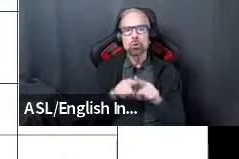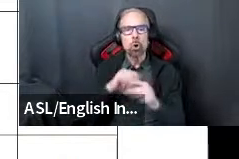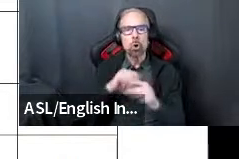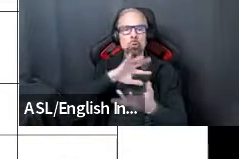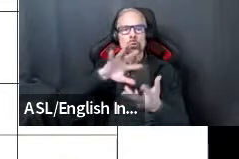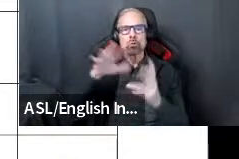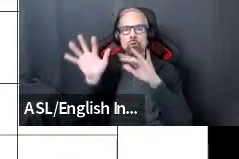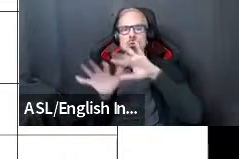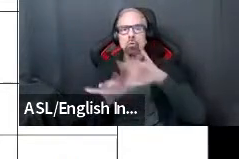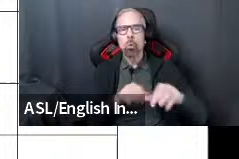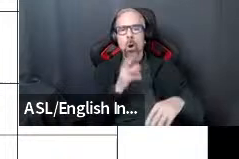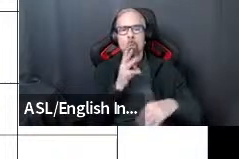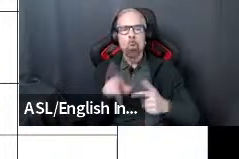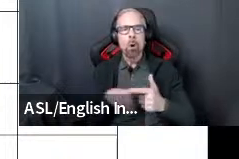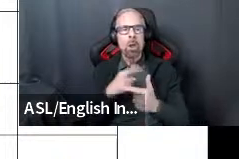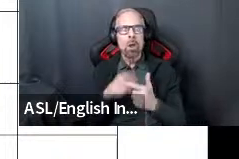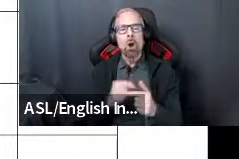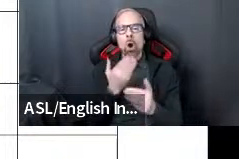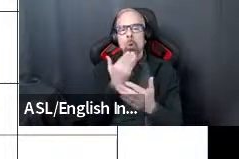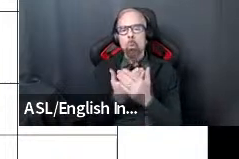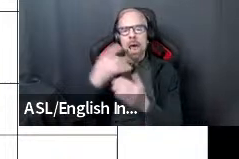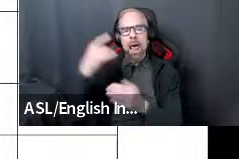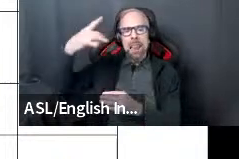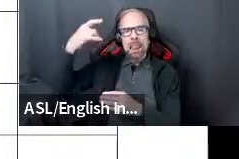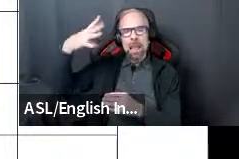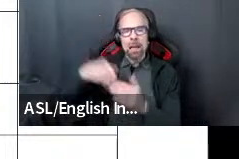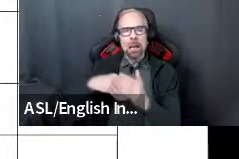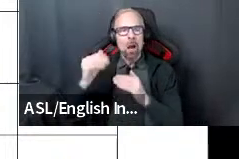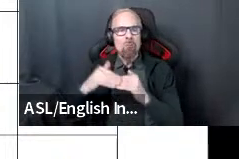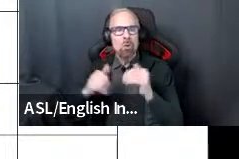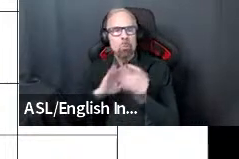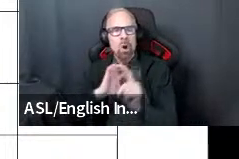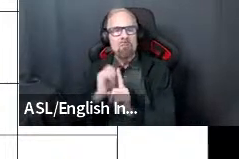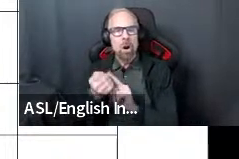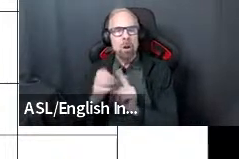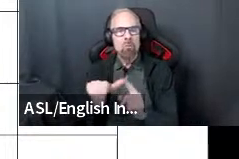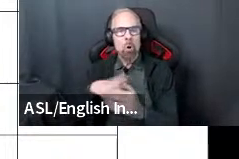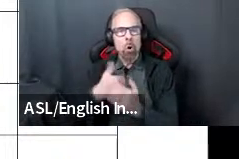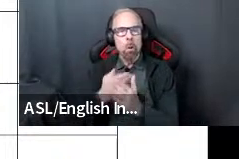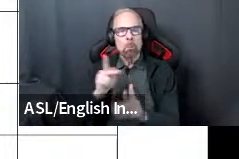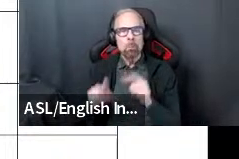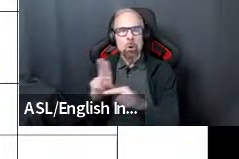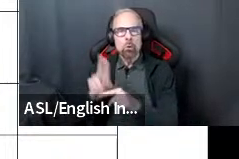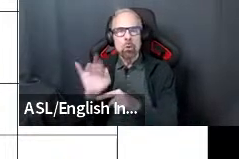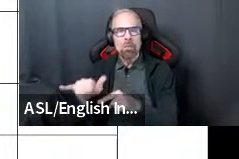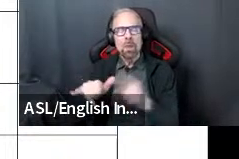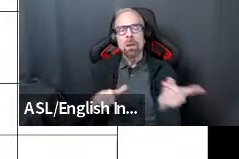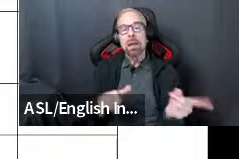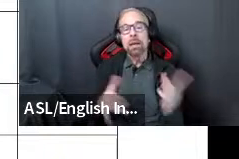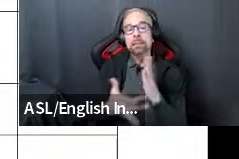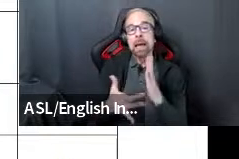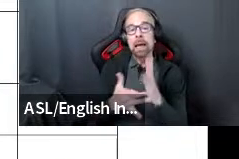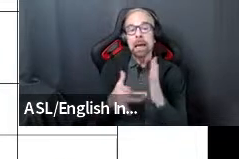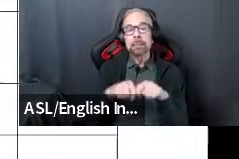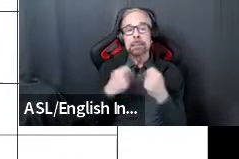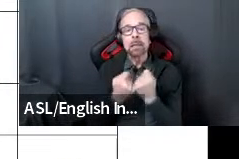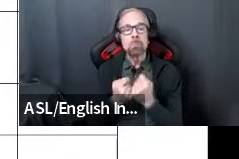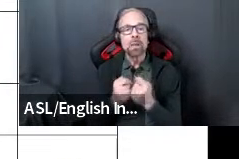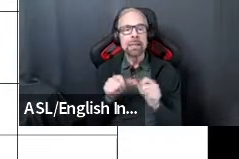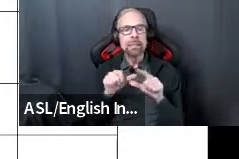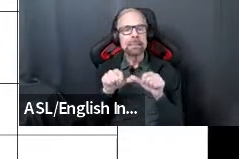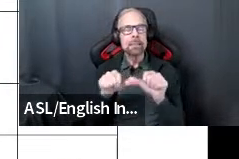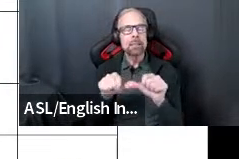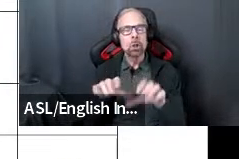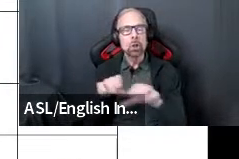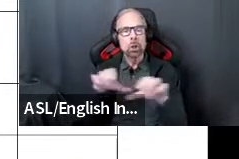well-lit, attractive, and comfortable environment for all users. And the tech team is also continuing to do research on options for